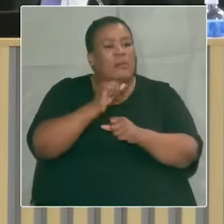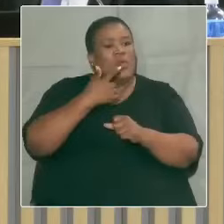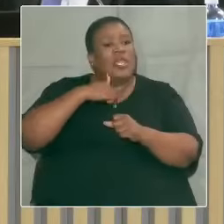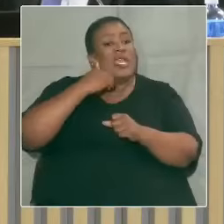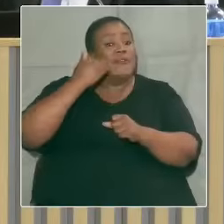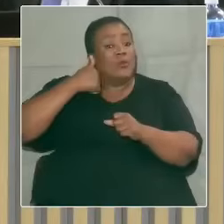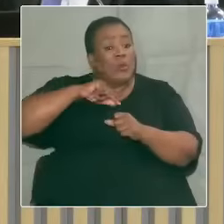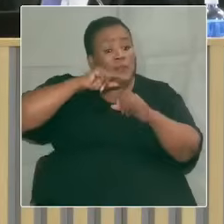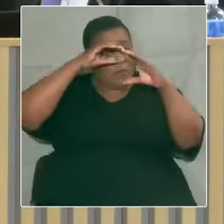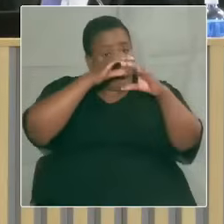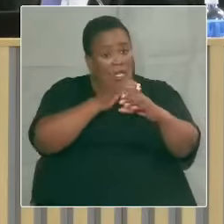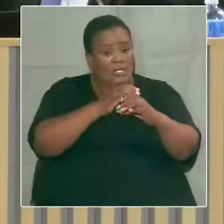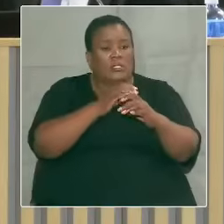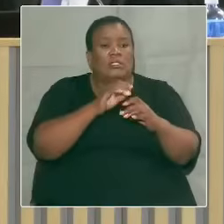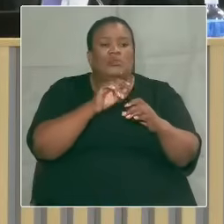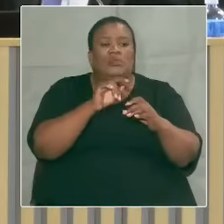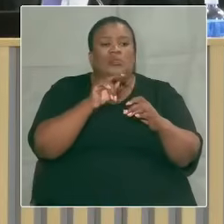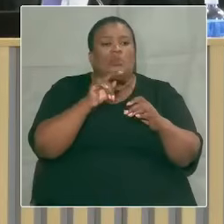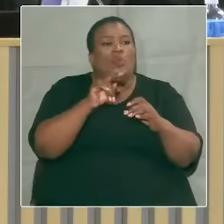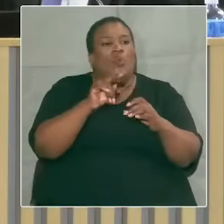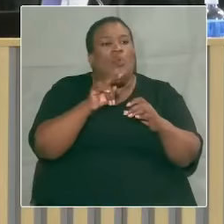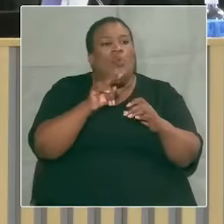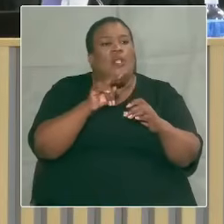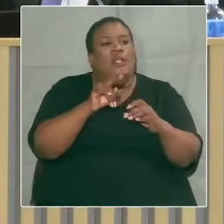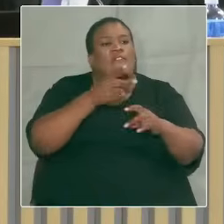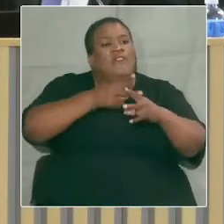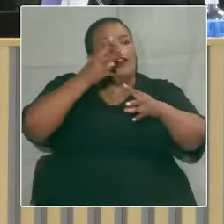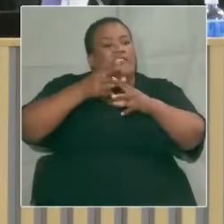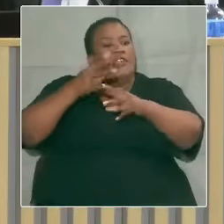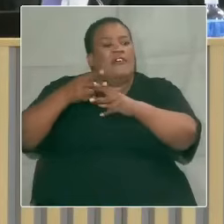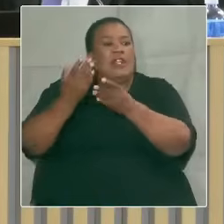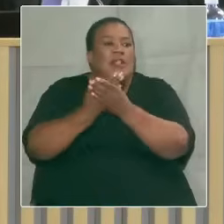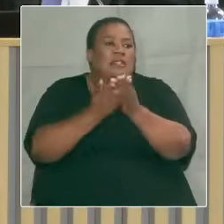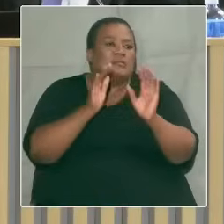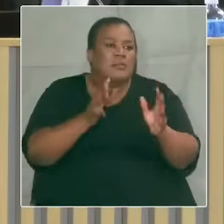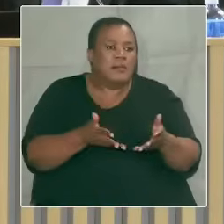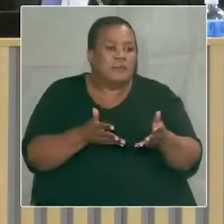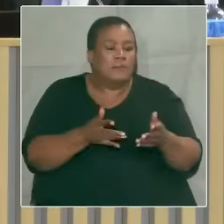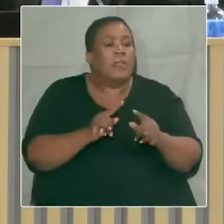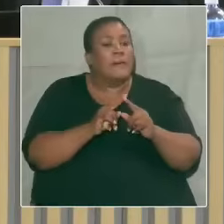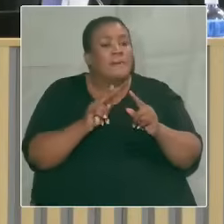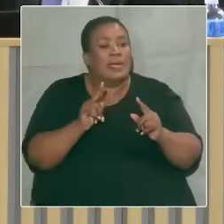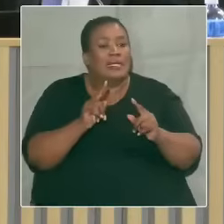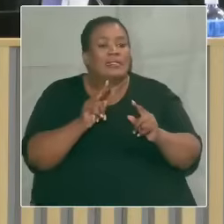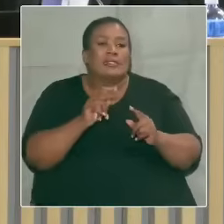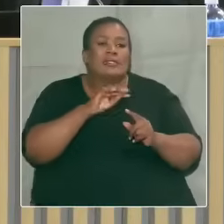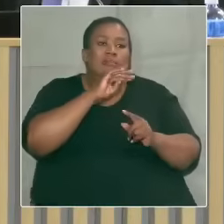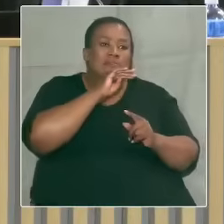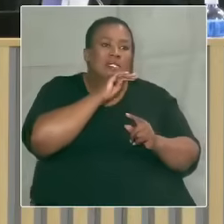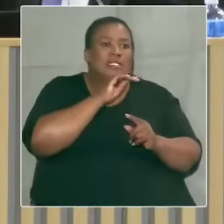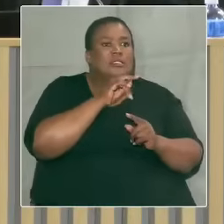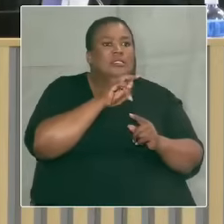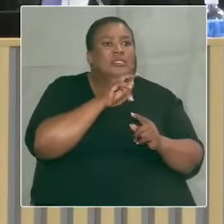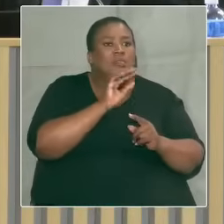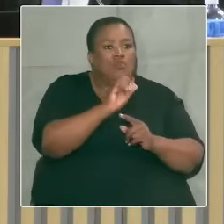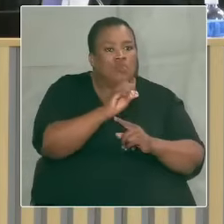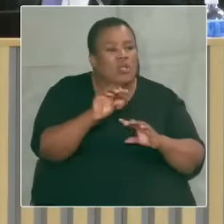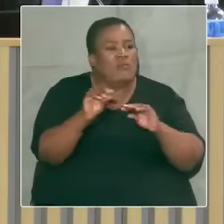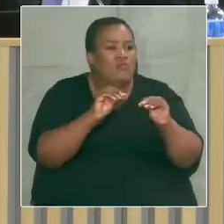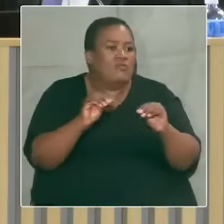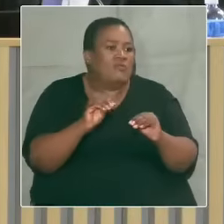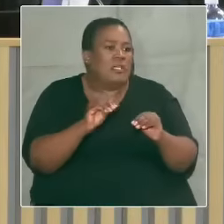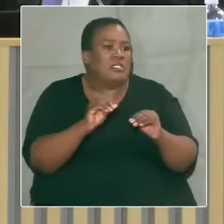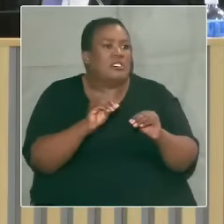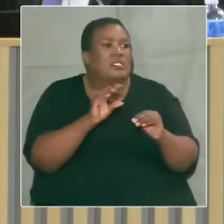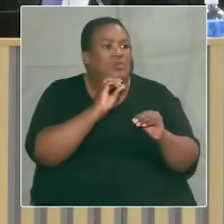instances where there is no movement at all in terms of detection